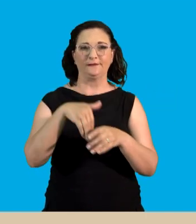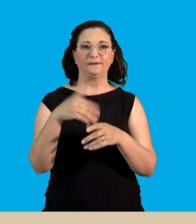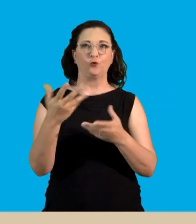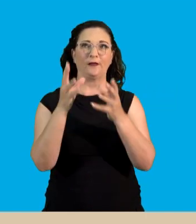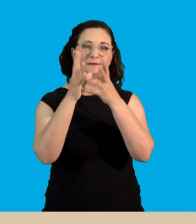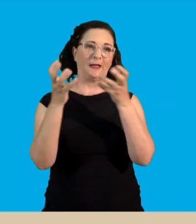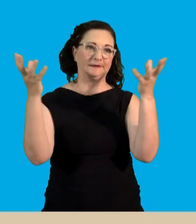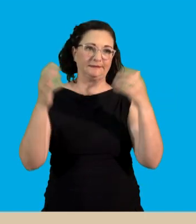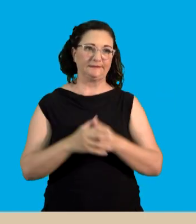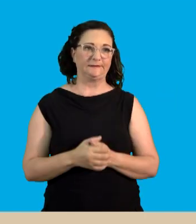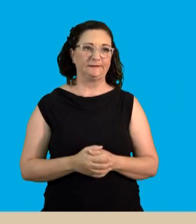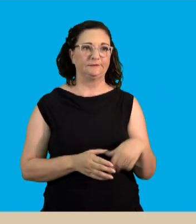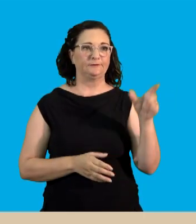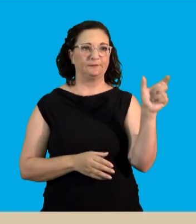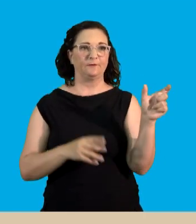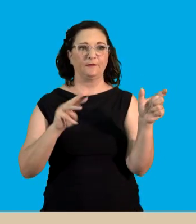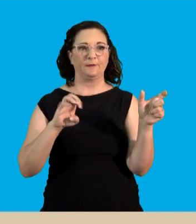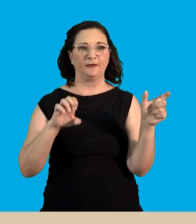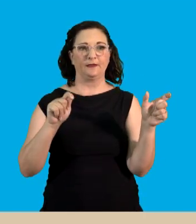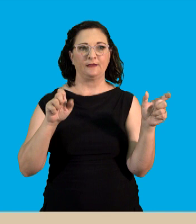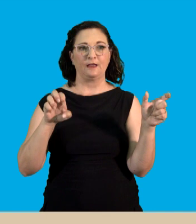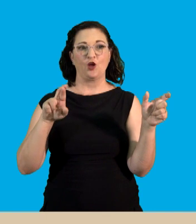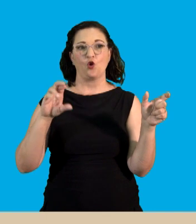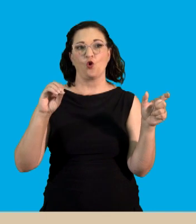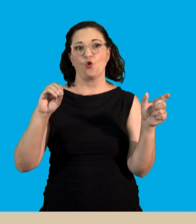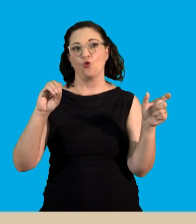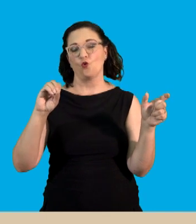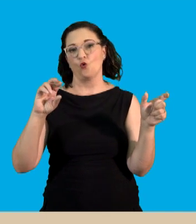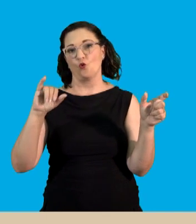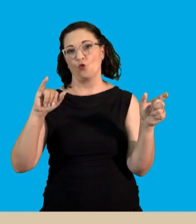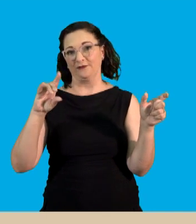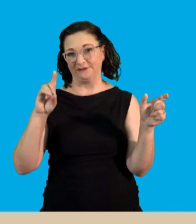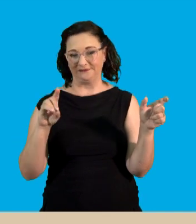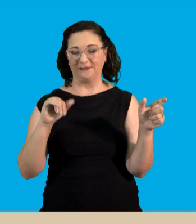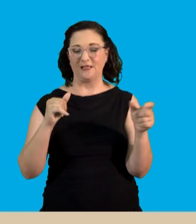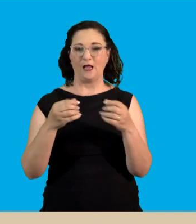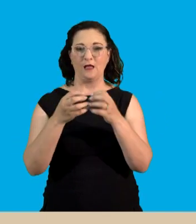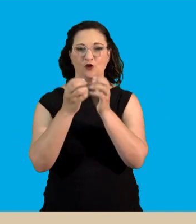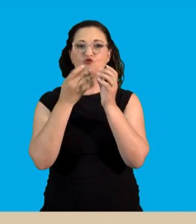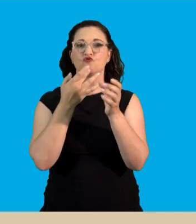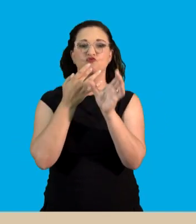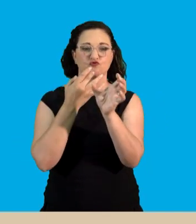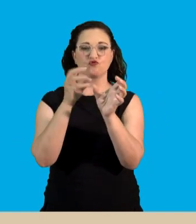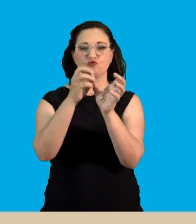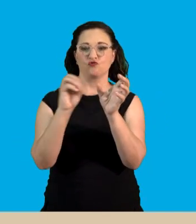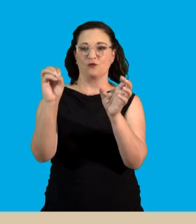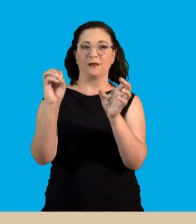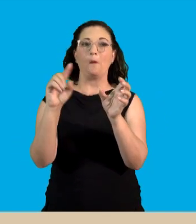Meteoroid, it is a small rock, it is a small piece of rock in space, smaller than